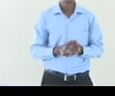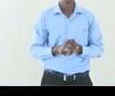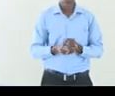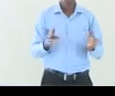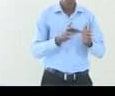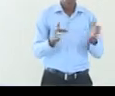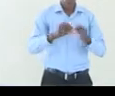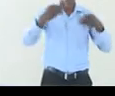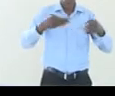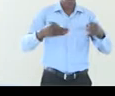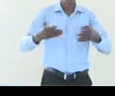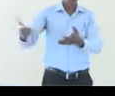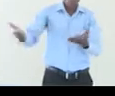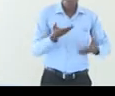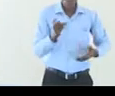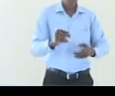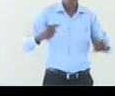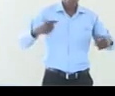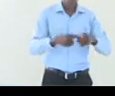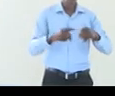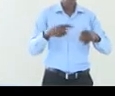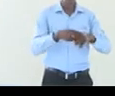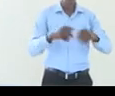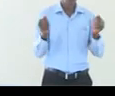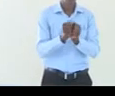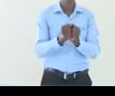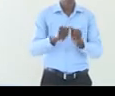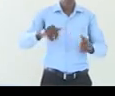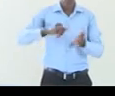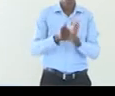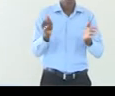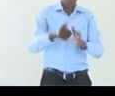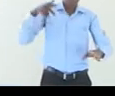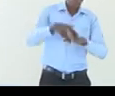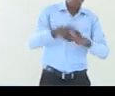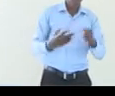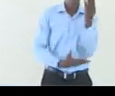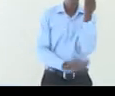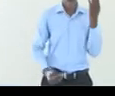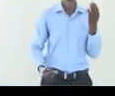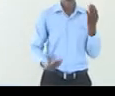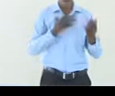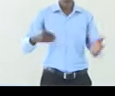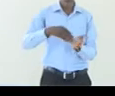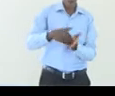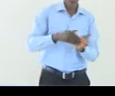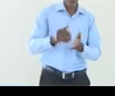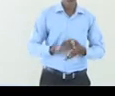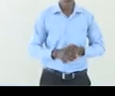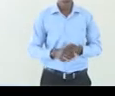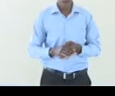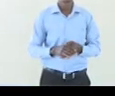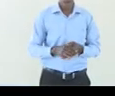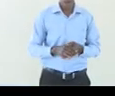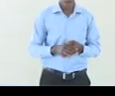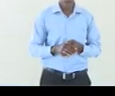Jesus has demonstrated to us that the poor and the weak are his special friends. As you did it to the least of my brethren, you did it to